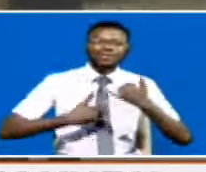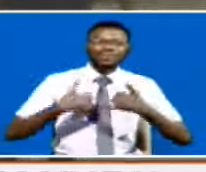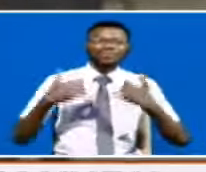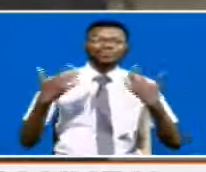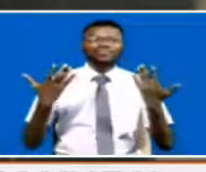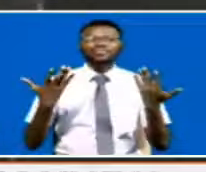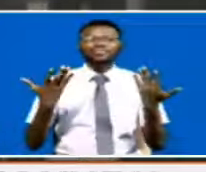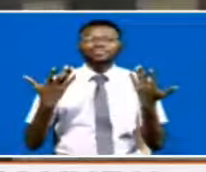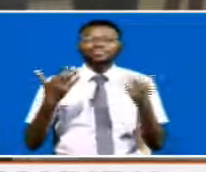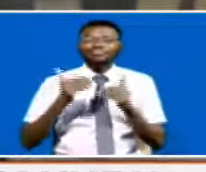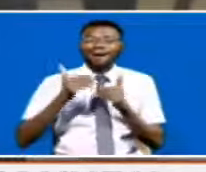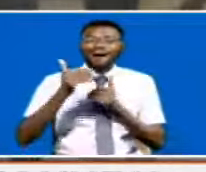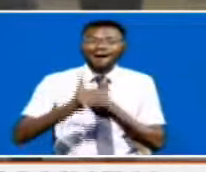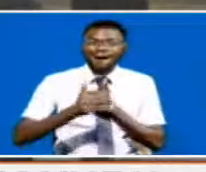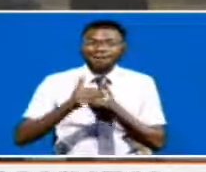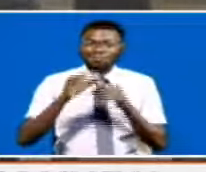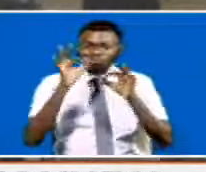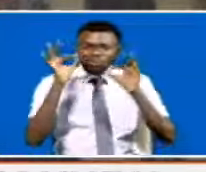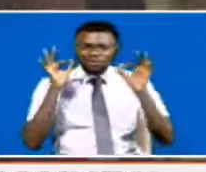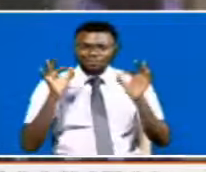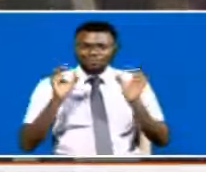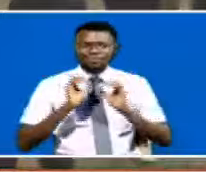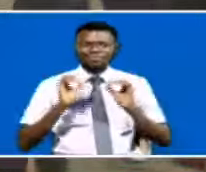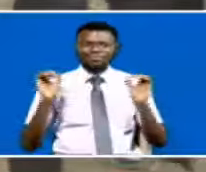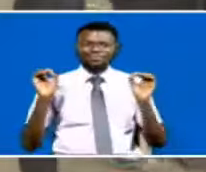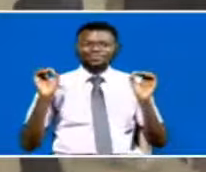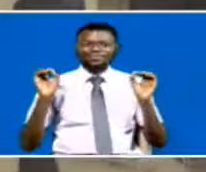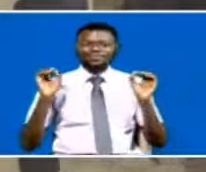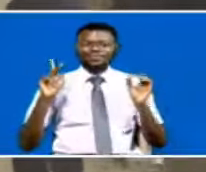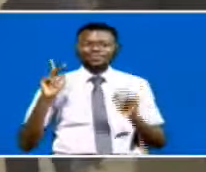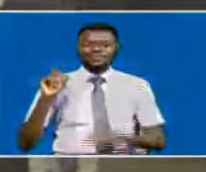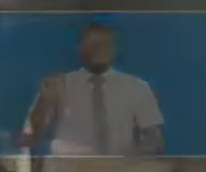for them. Ken Gashuhi, KTN